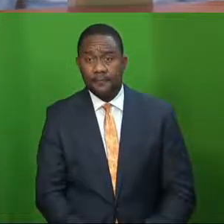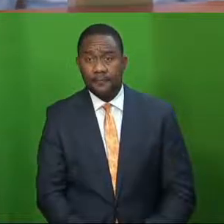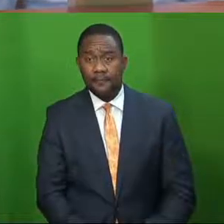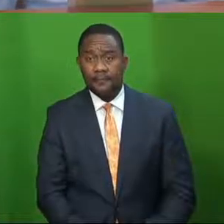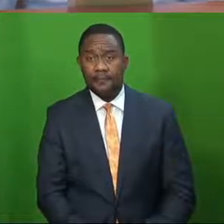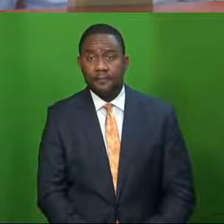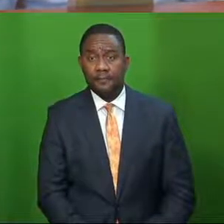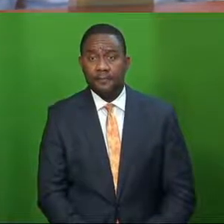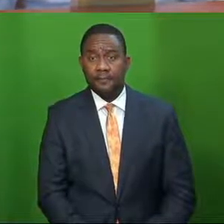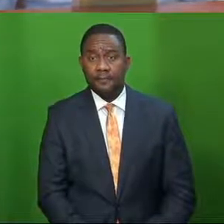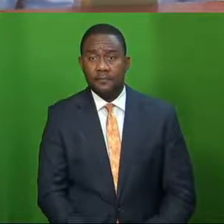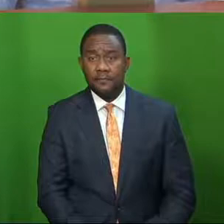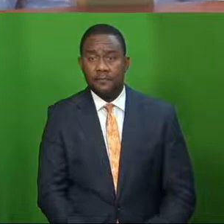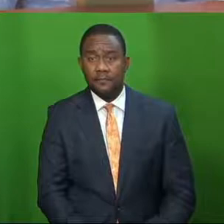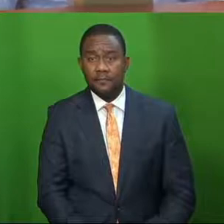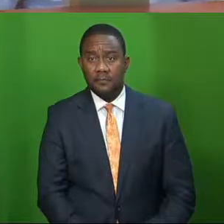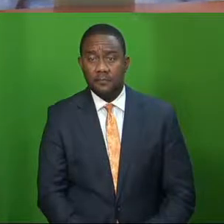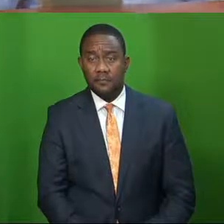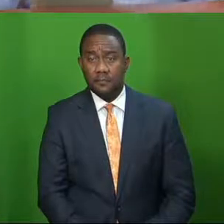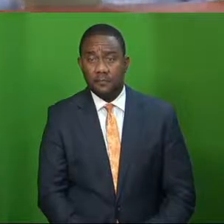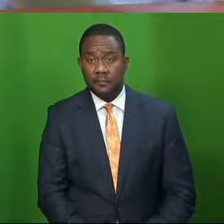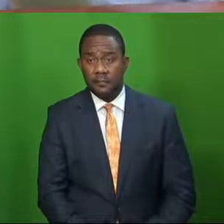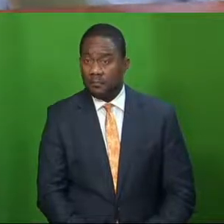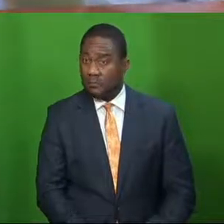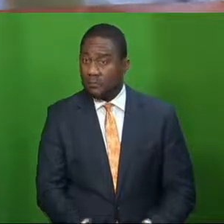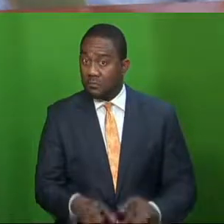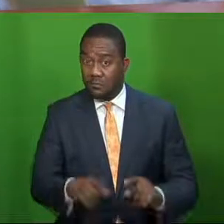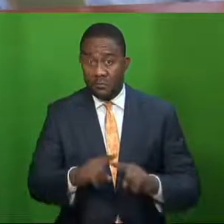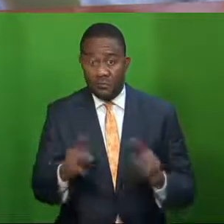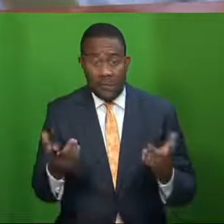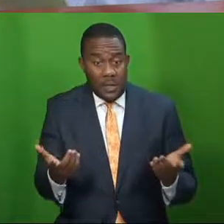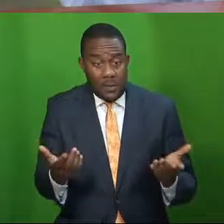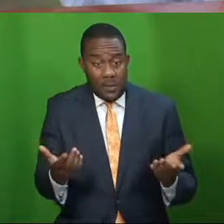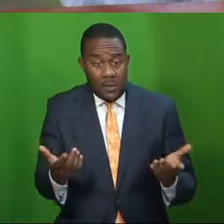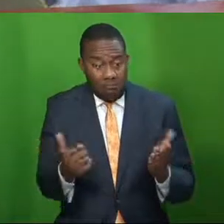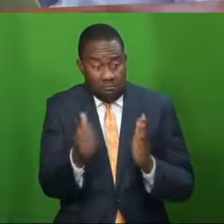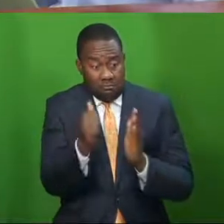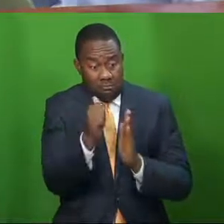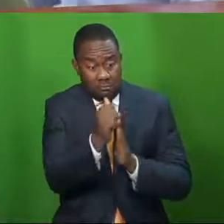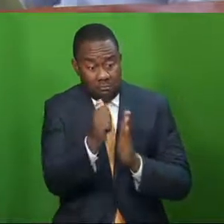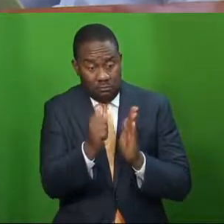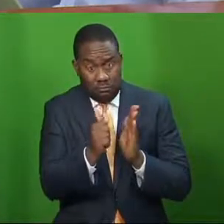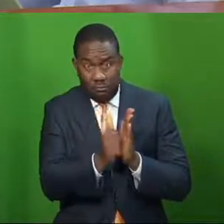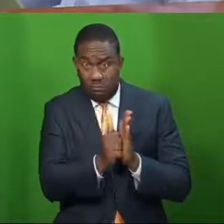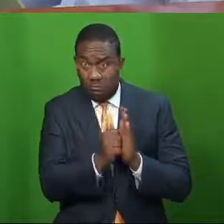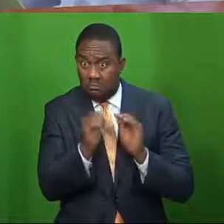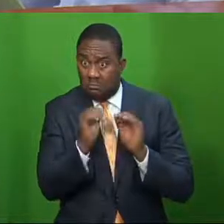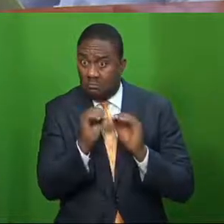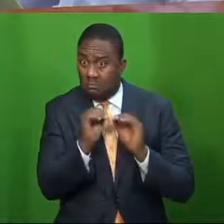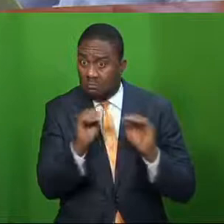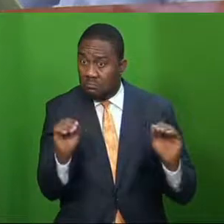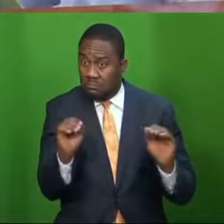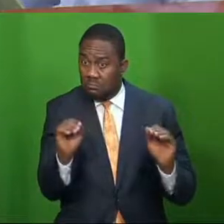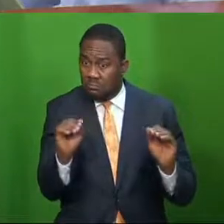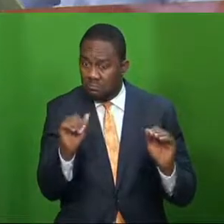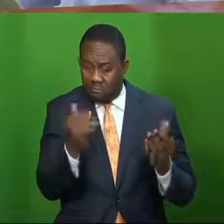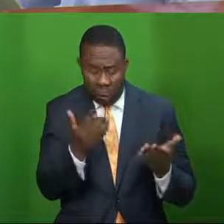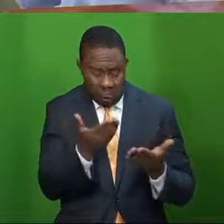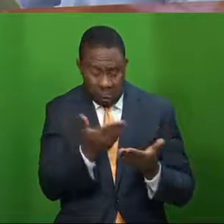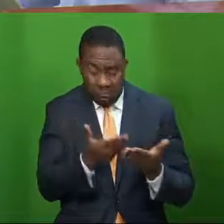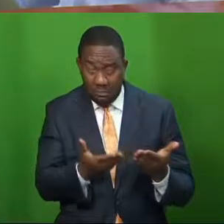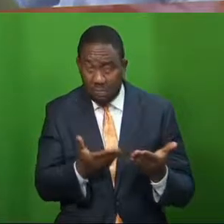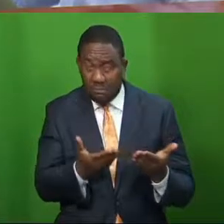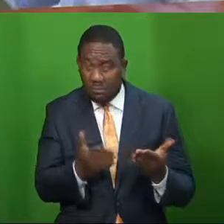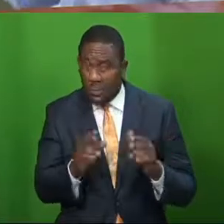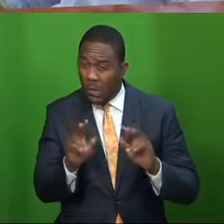Mr. Speaker, so far, I have not seen an agenda for this meeting. I've been looking forward